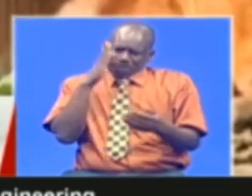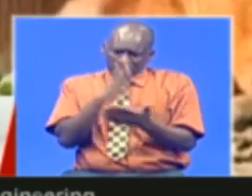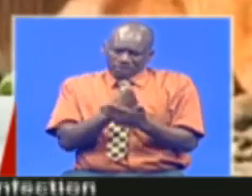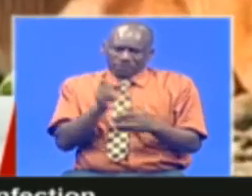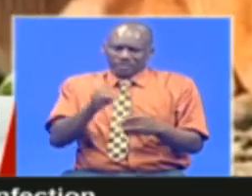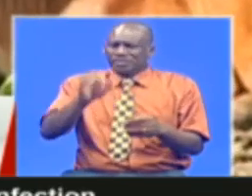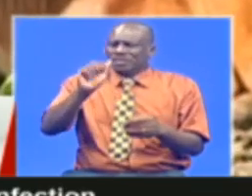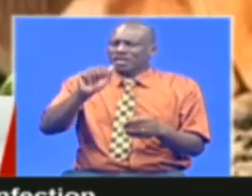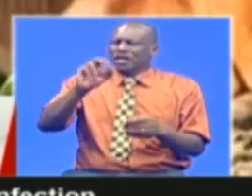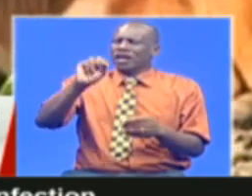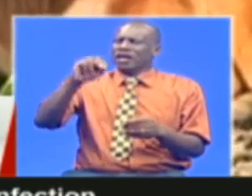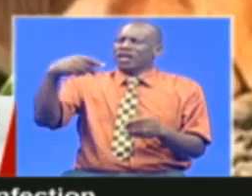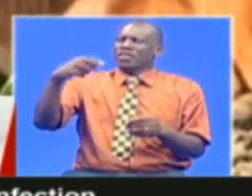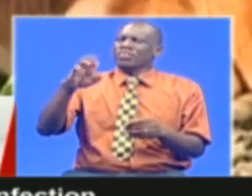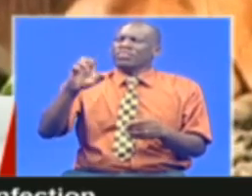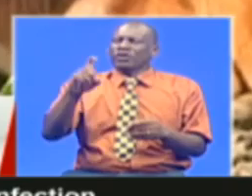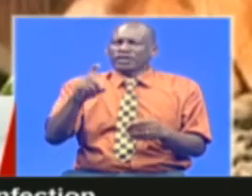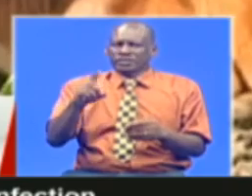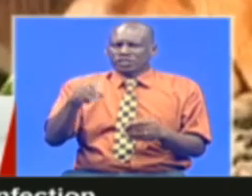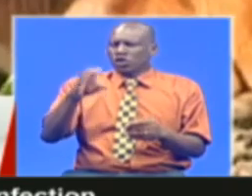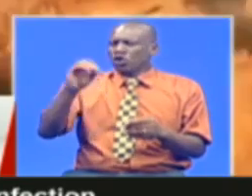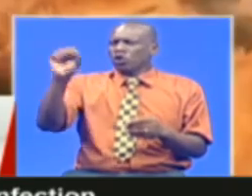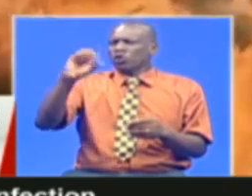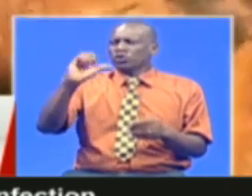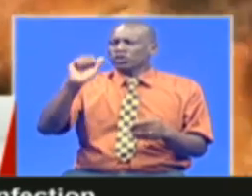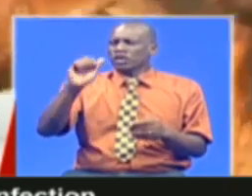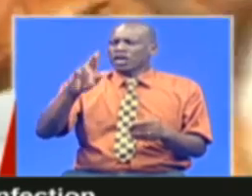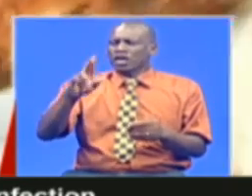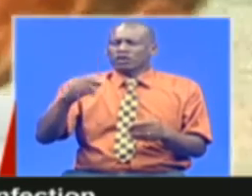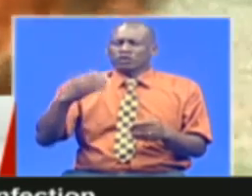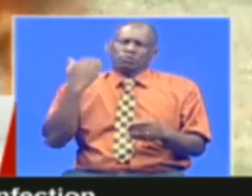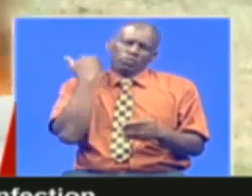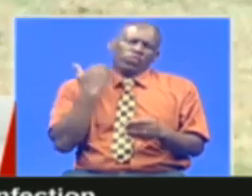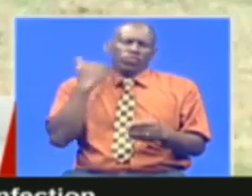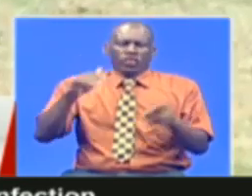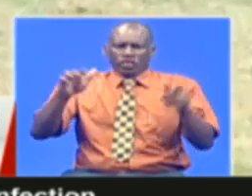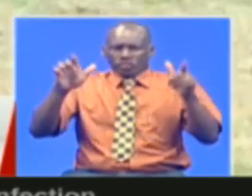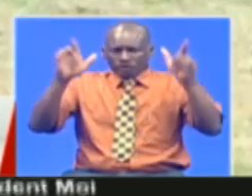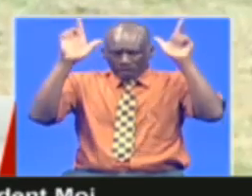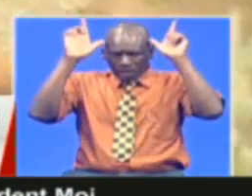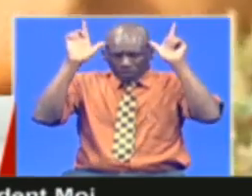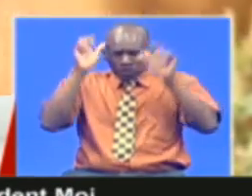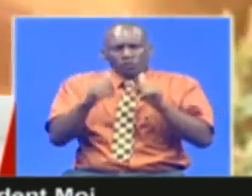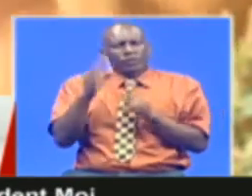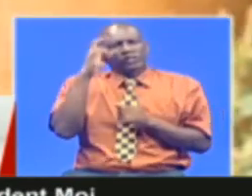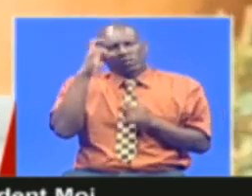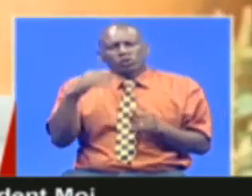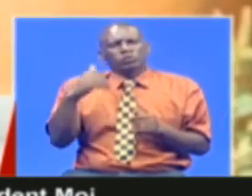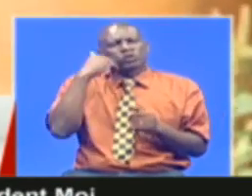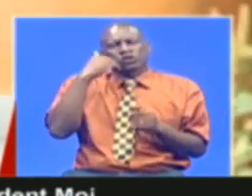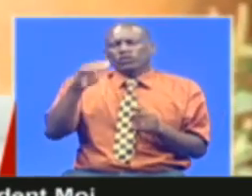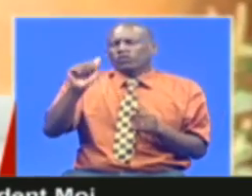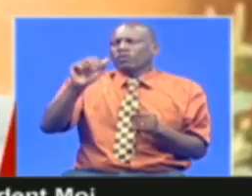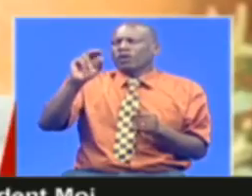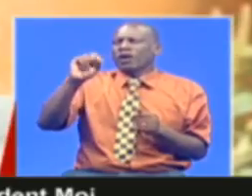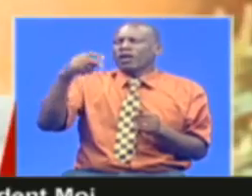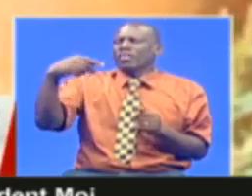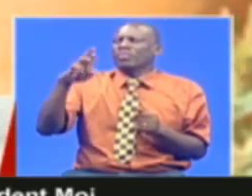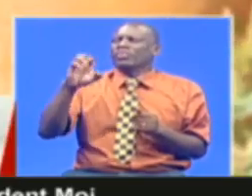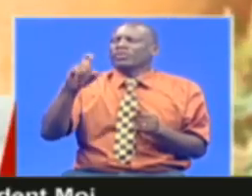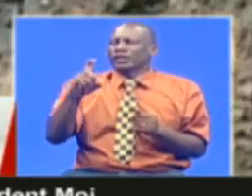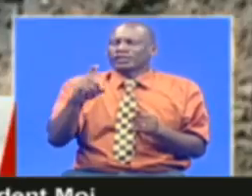anthrax. Oscar slaughtered the cow suspected of carrying the deadly bacterial disease. His wife speaks of a severe